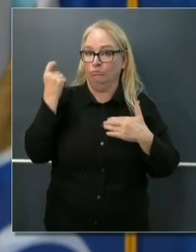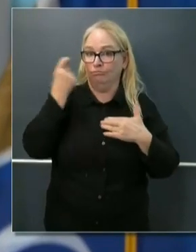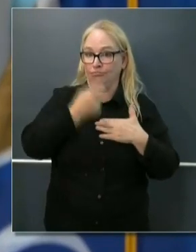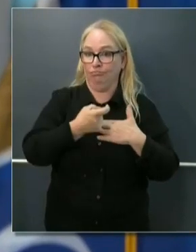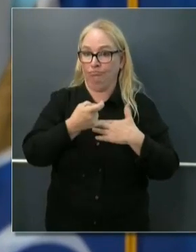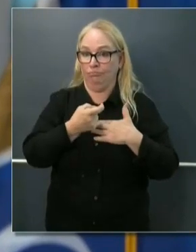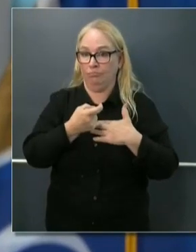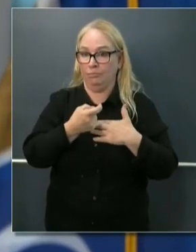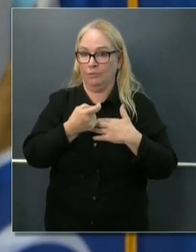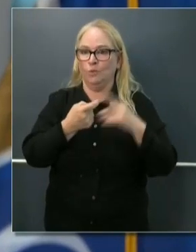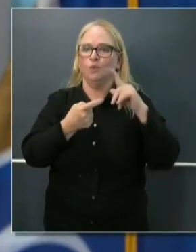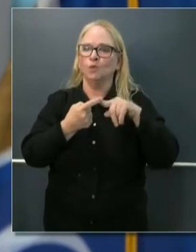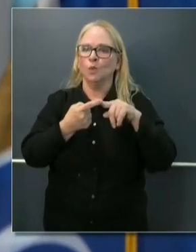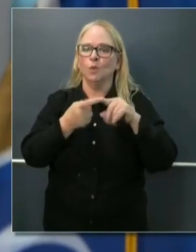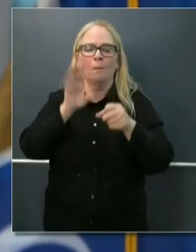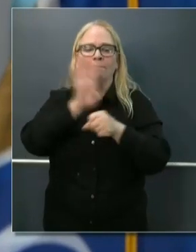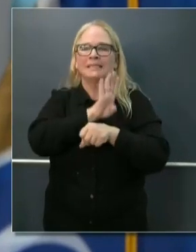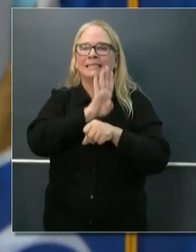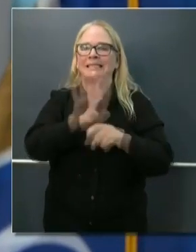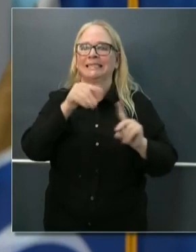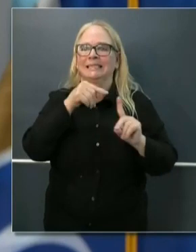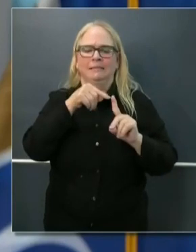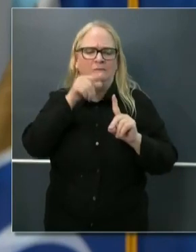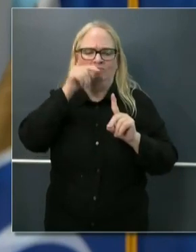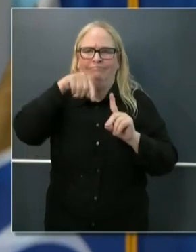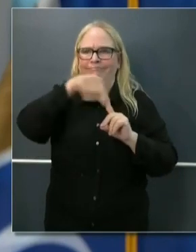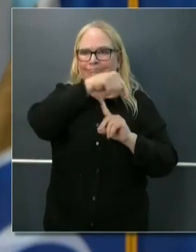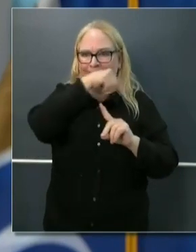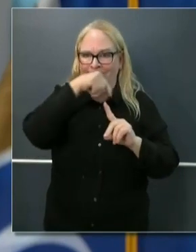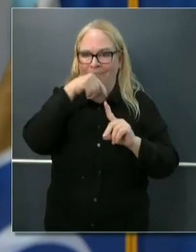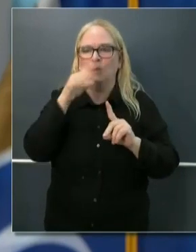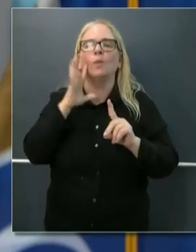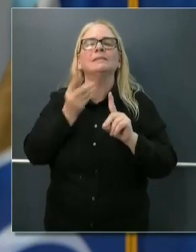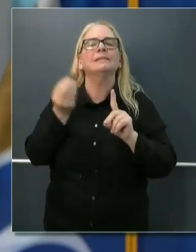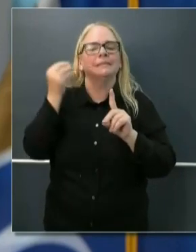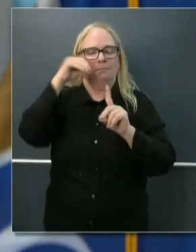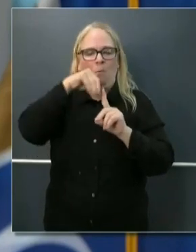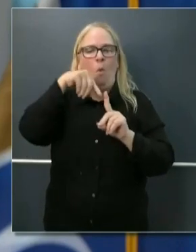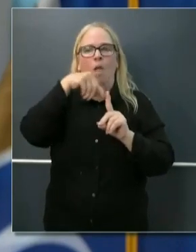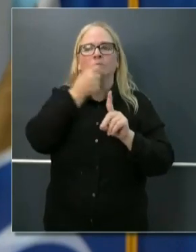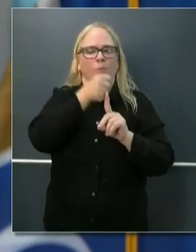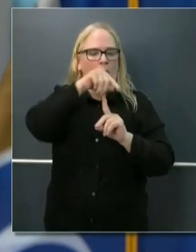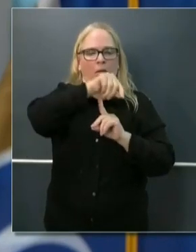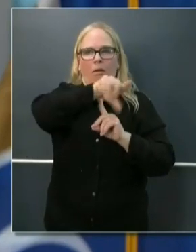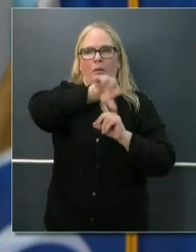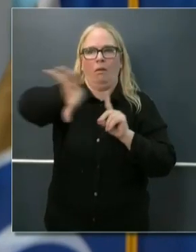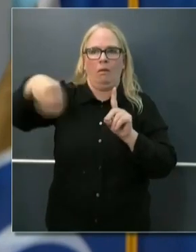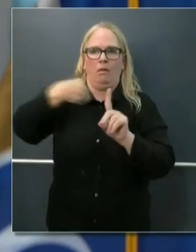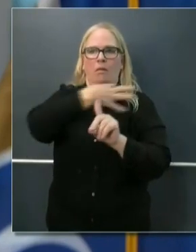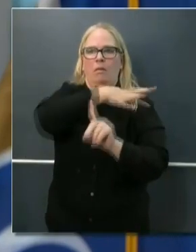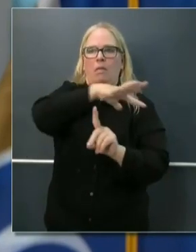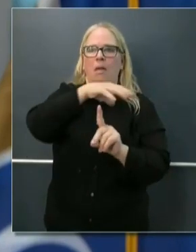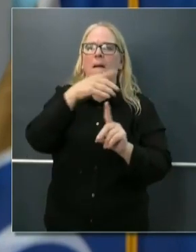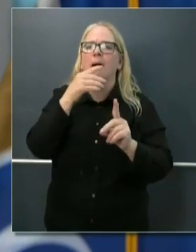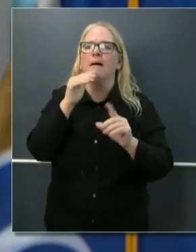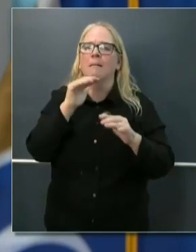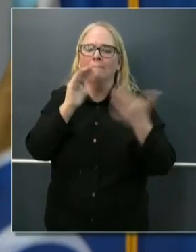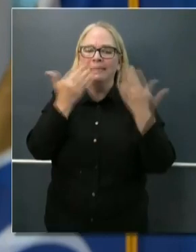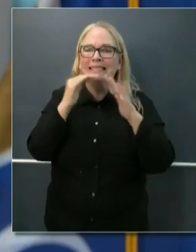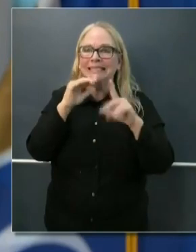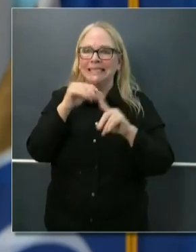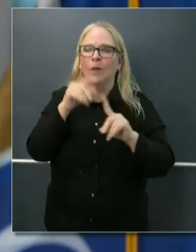CBOs throughout the state. You'll see substantially more supports for those with higher density of population that are